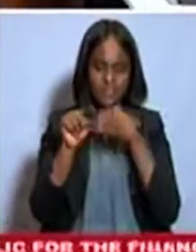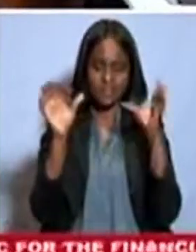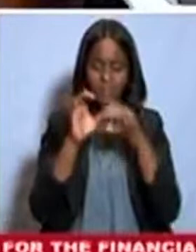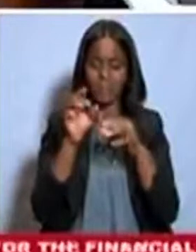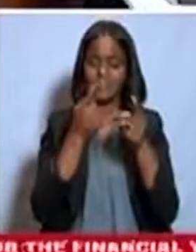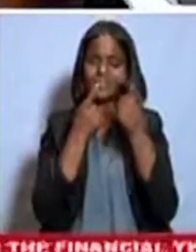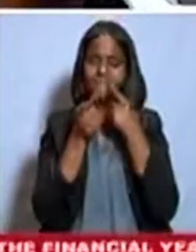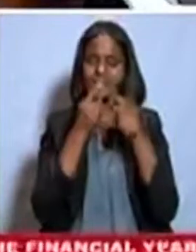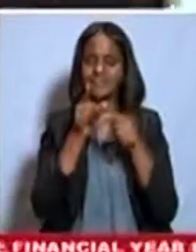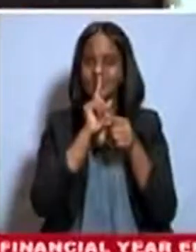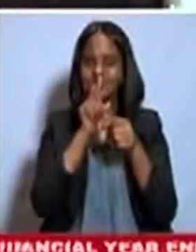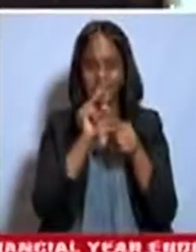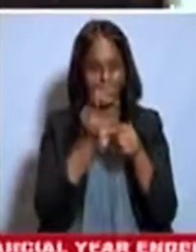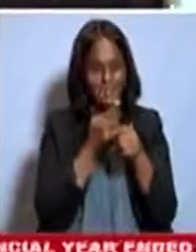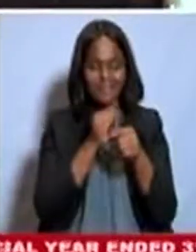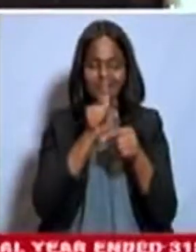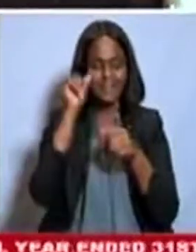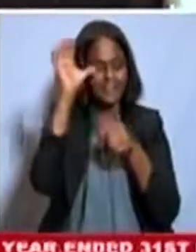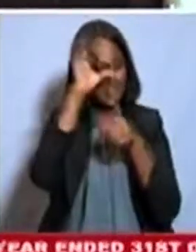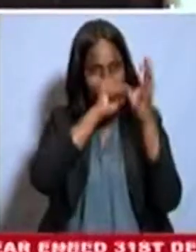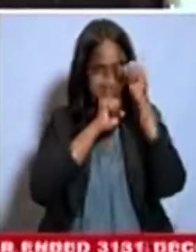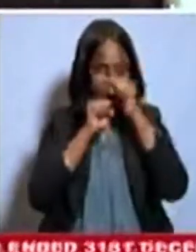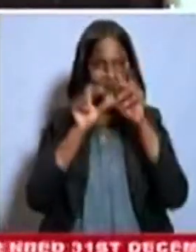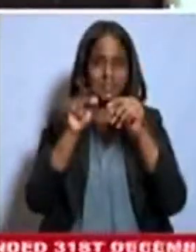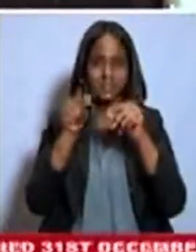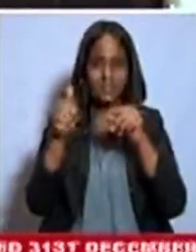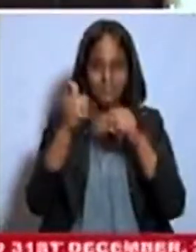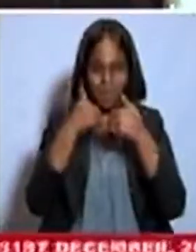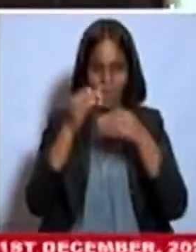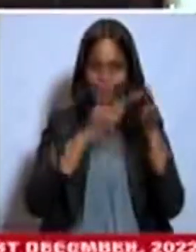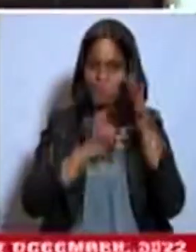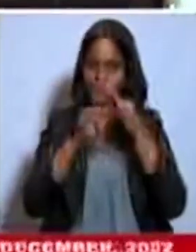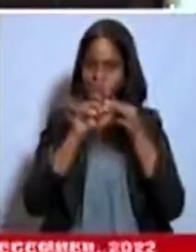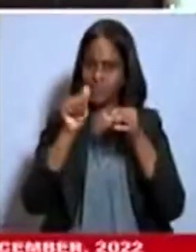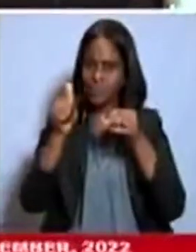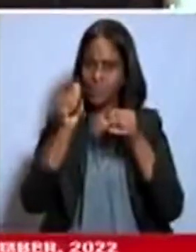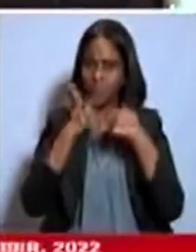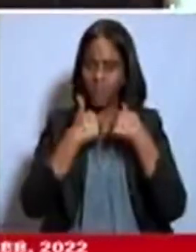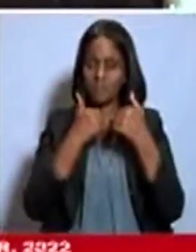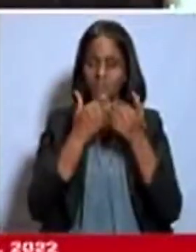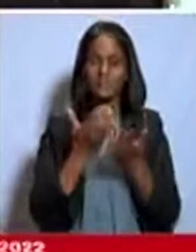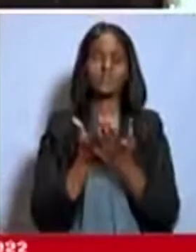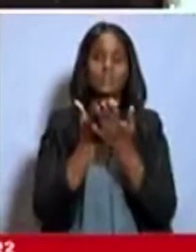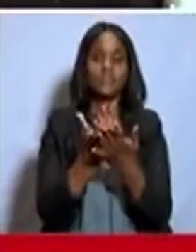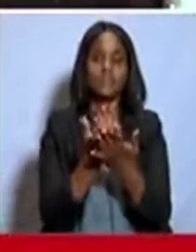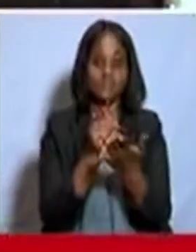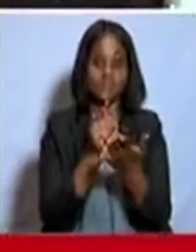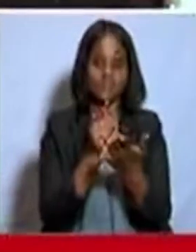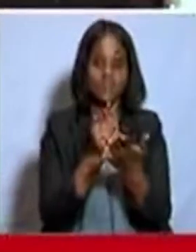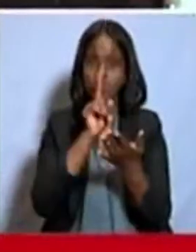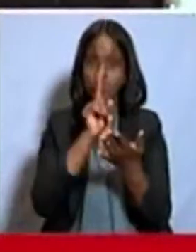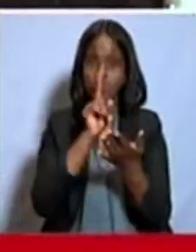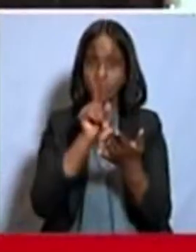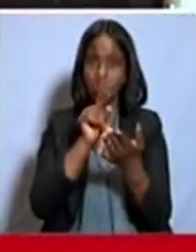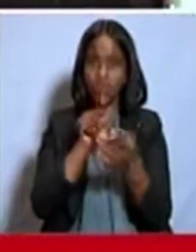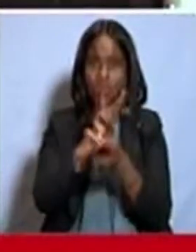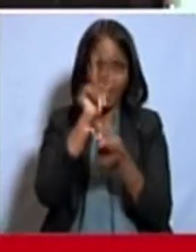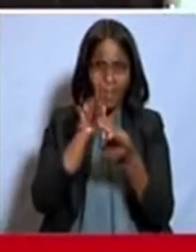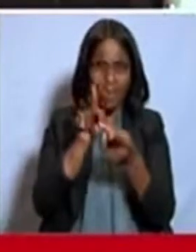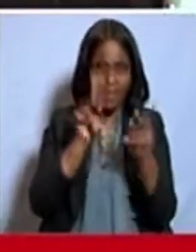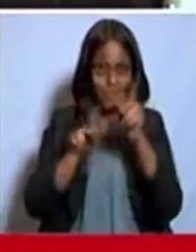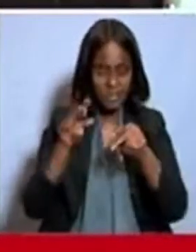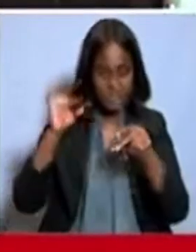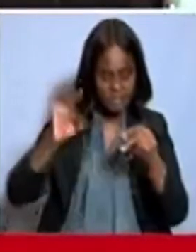We don't speculate. You have alluded to, or you have submitted that it's in fact the actual beneficiaries,